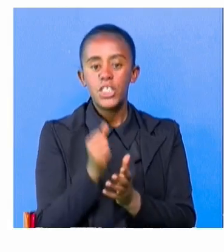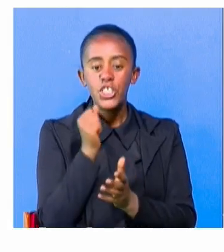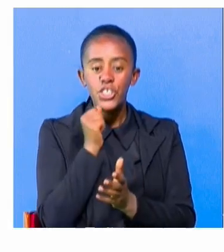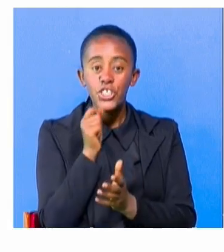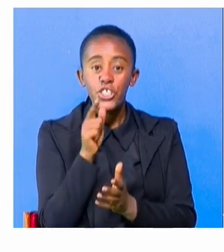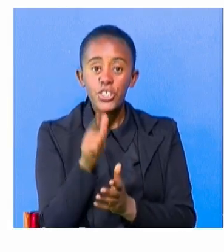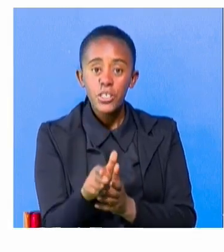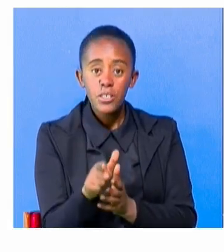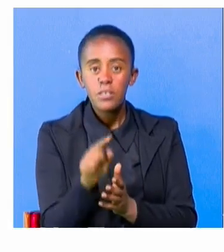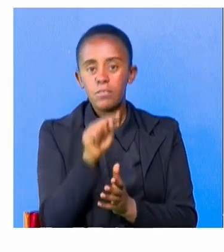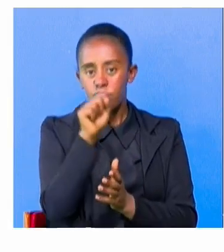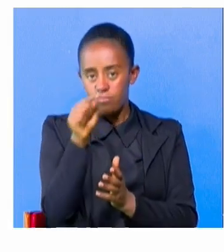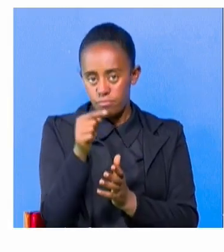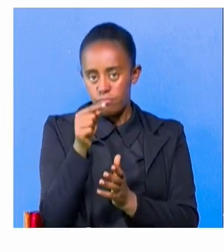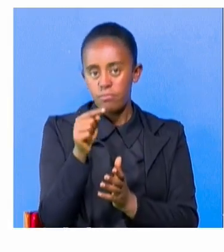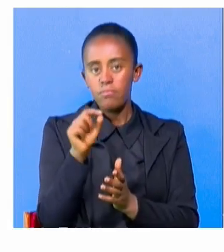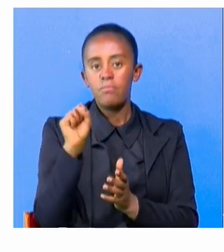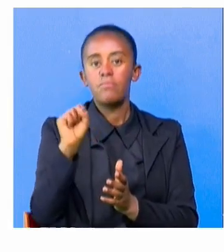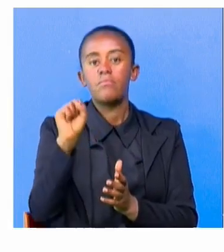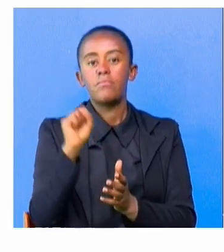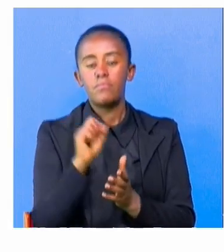She